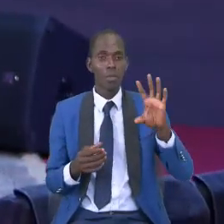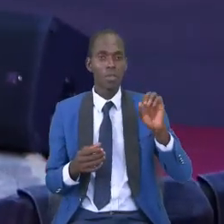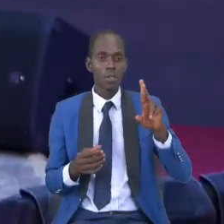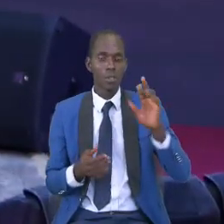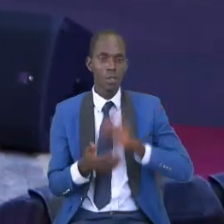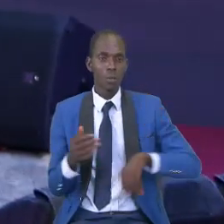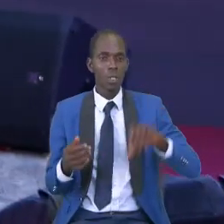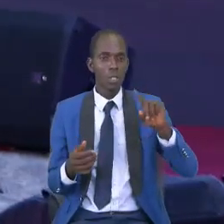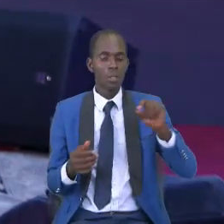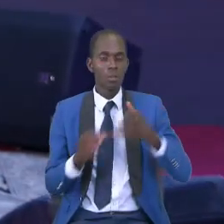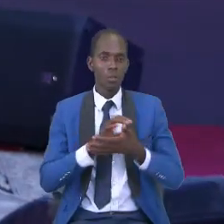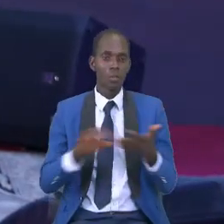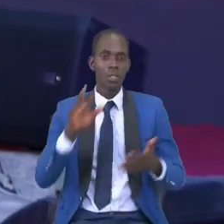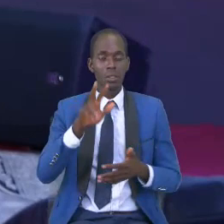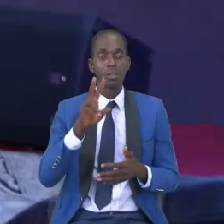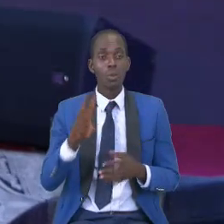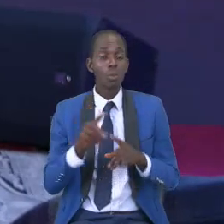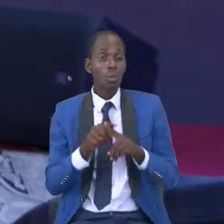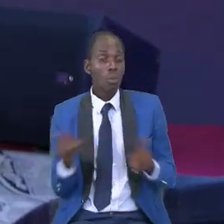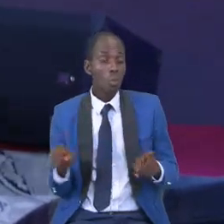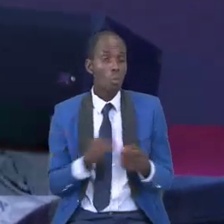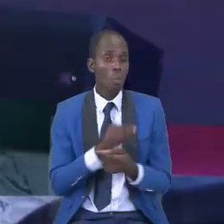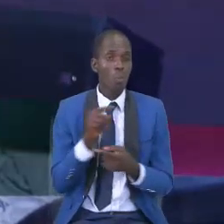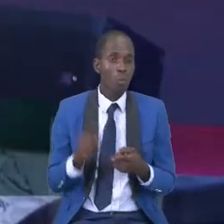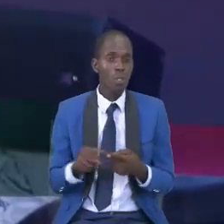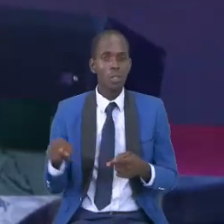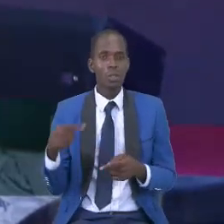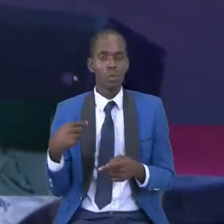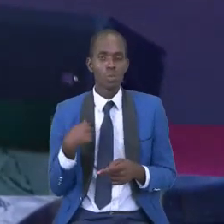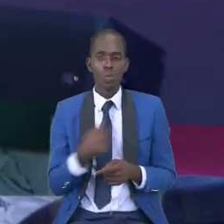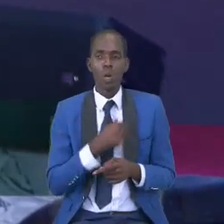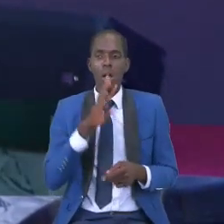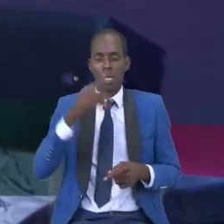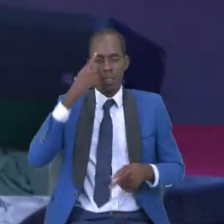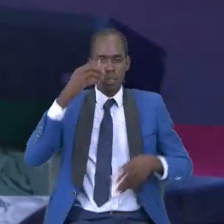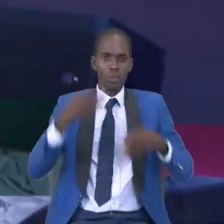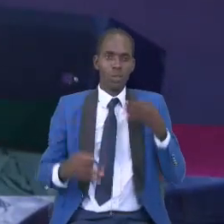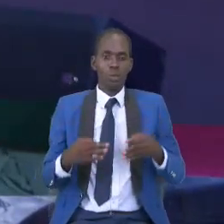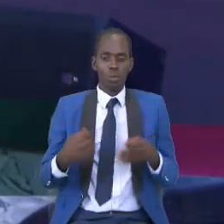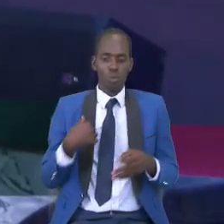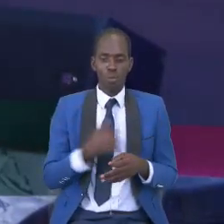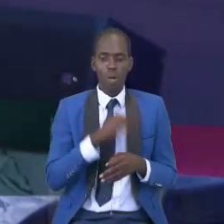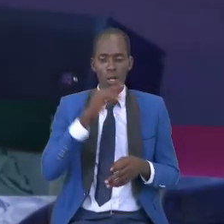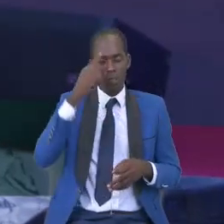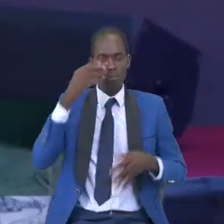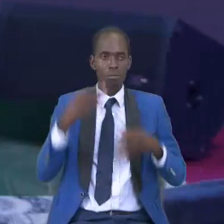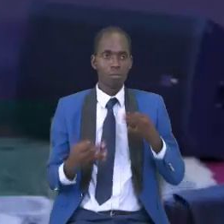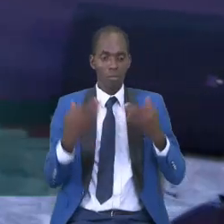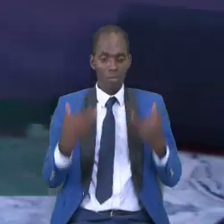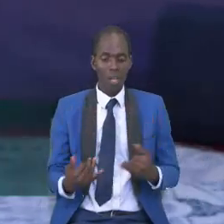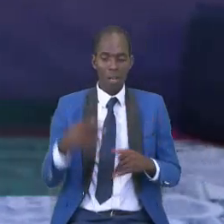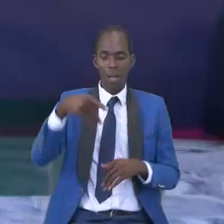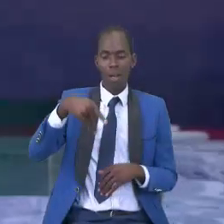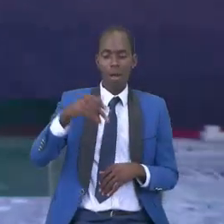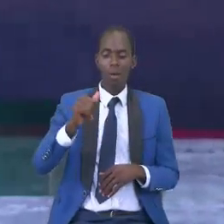verse 32. But when they are judged, when we are judged, now Paul the apostle